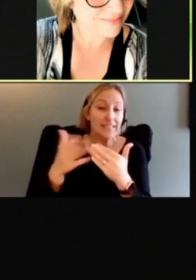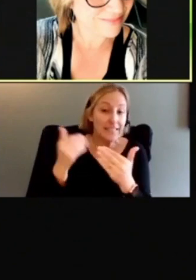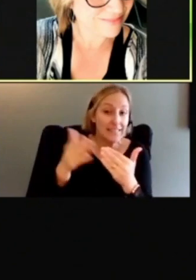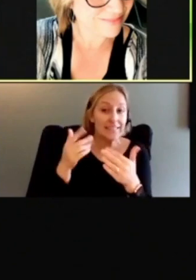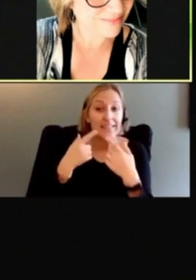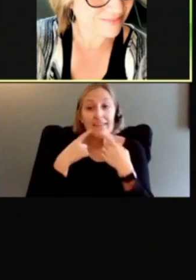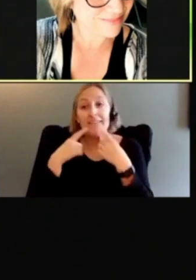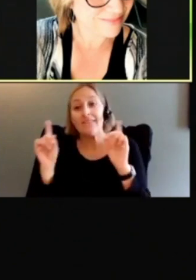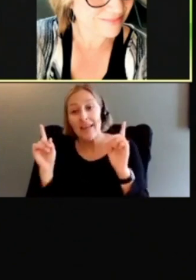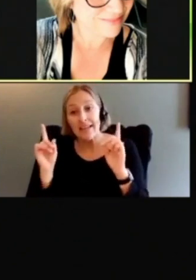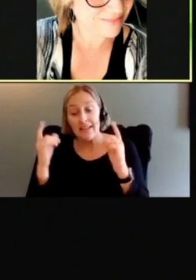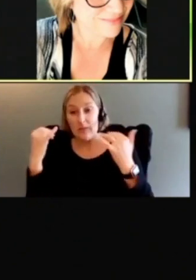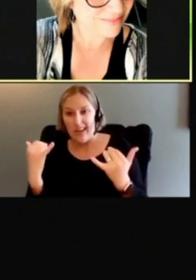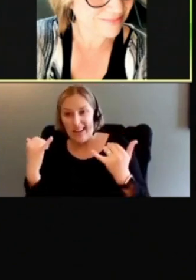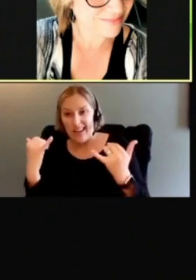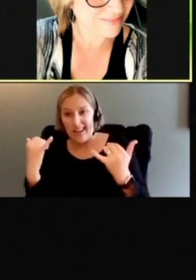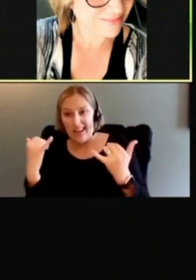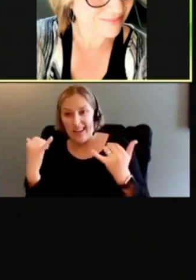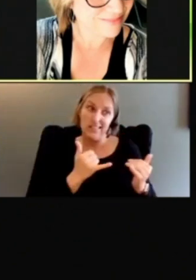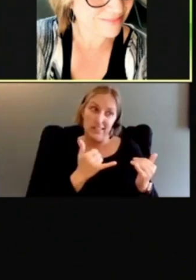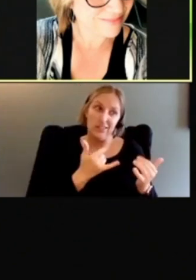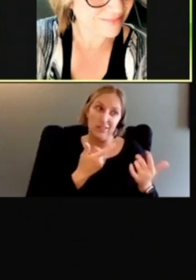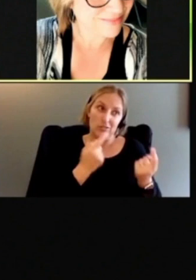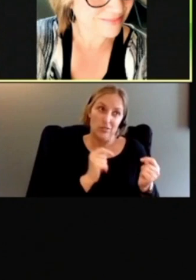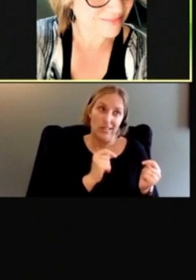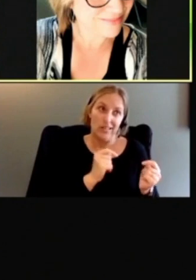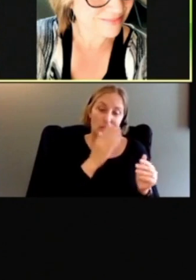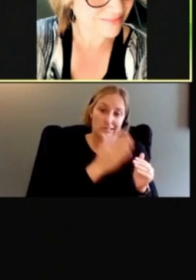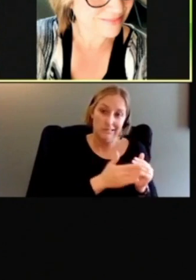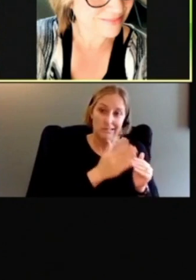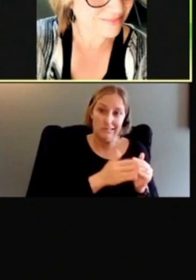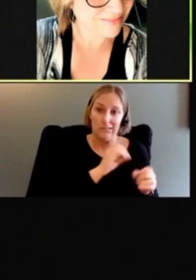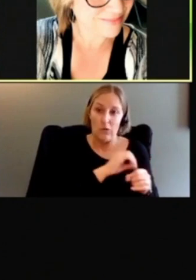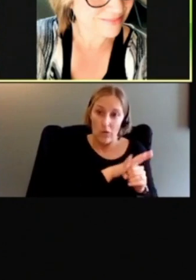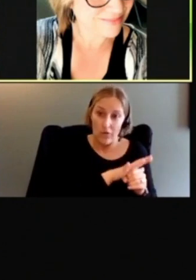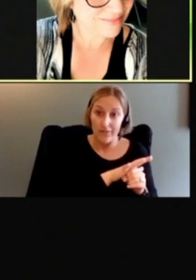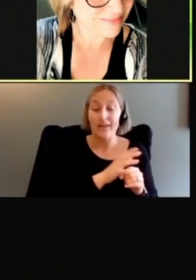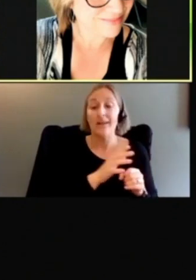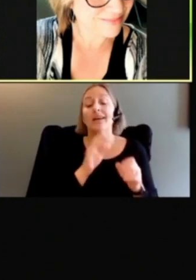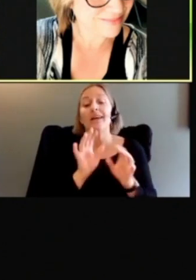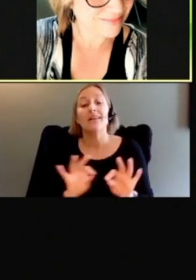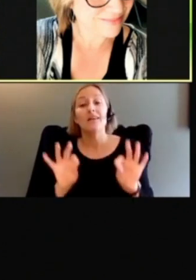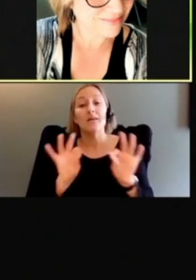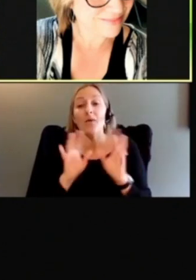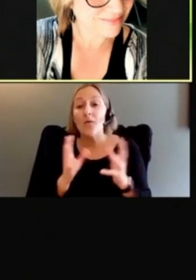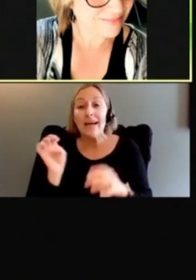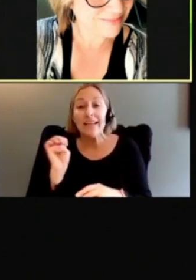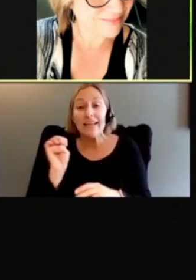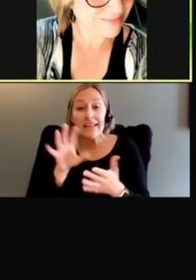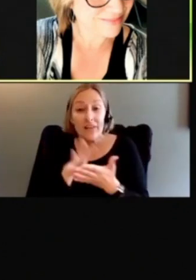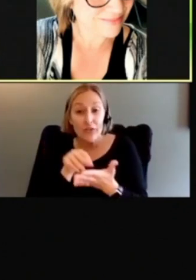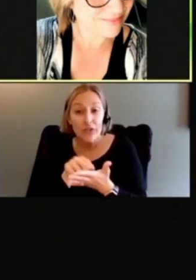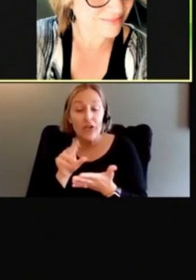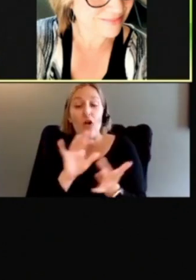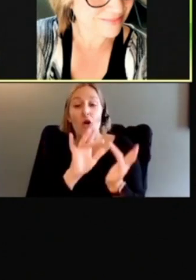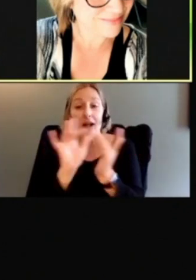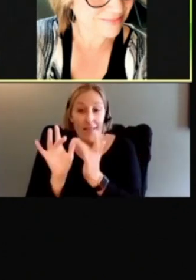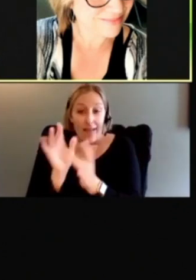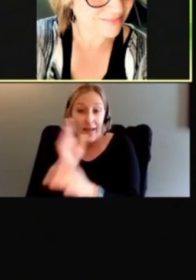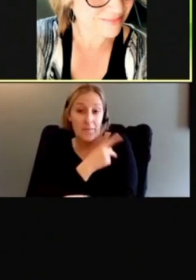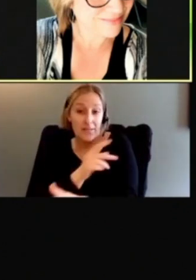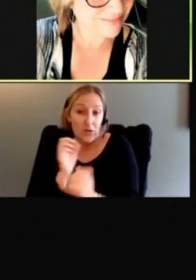kind of emerging from the pandemic, is e-learning. Online patient education has obviously gained